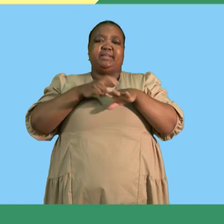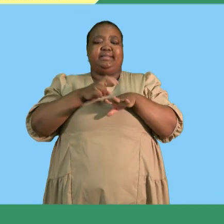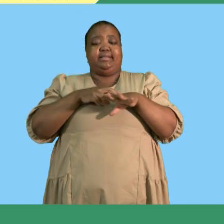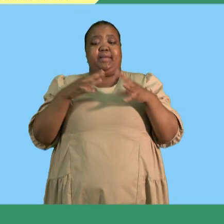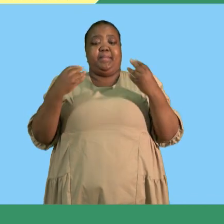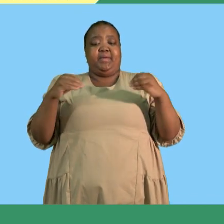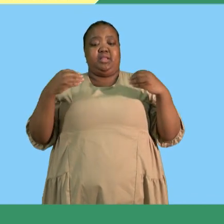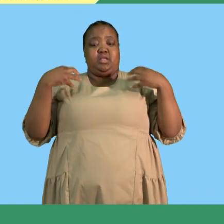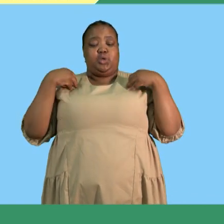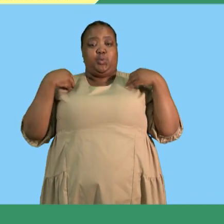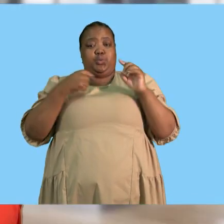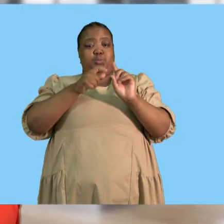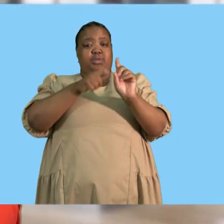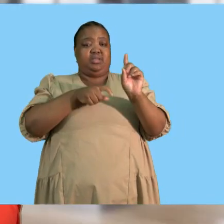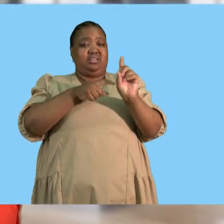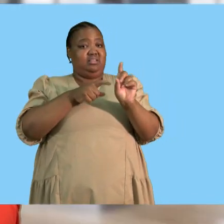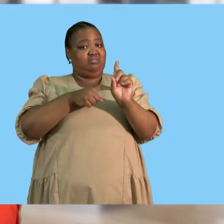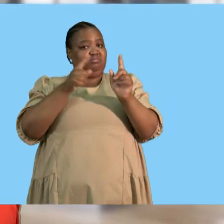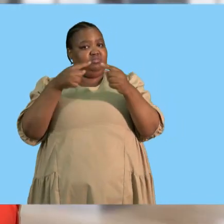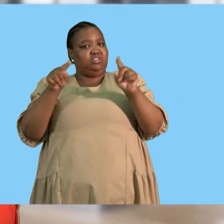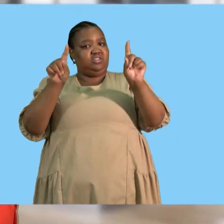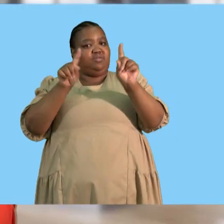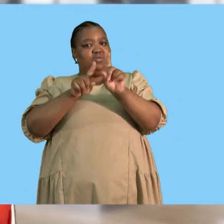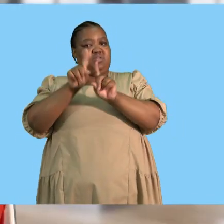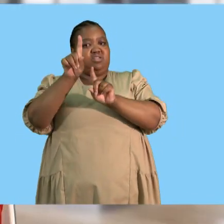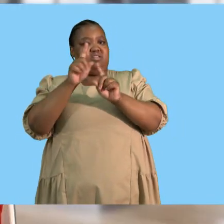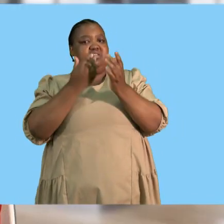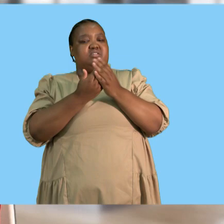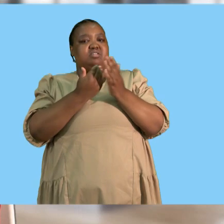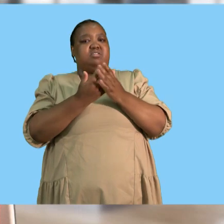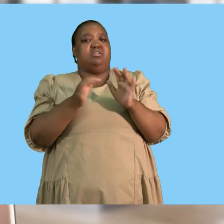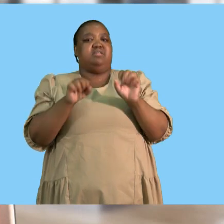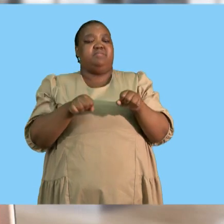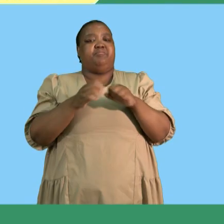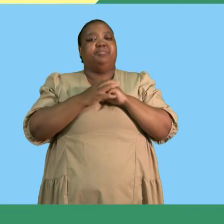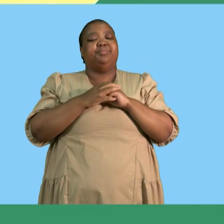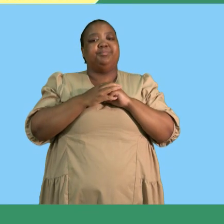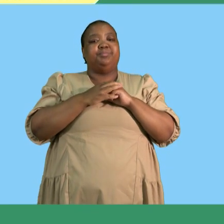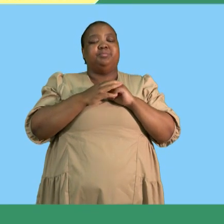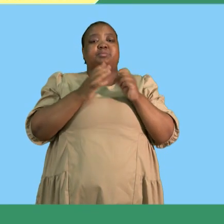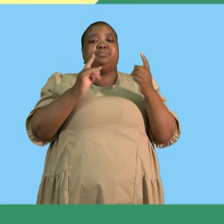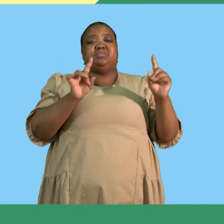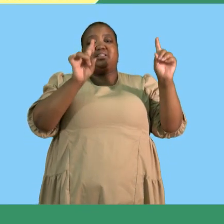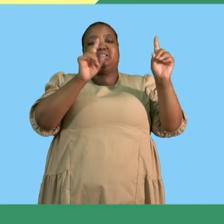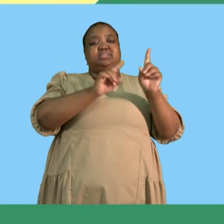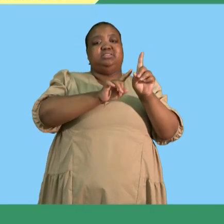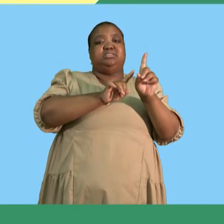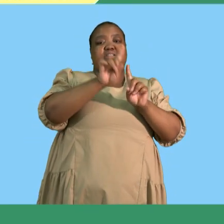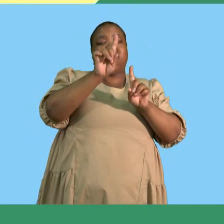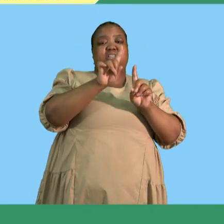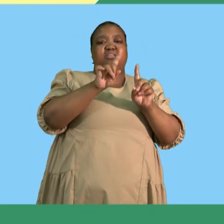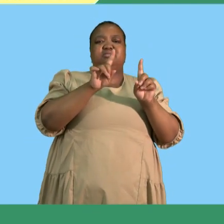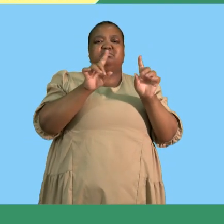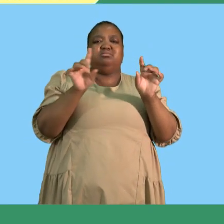order for an entrepreneur to be successful. Then we must also look at what are the success factors